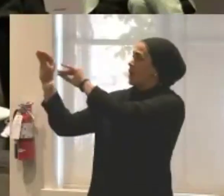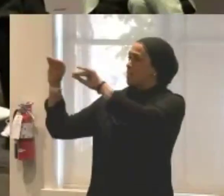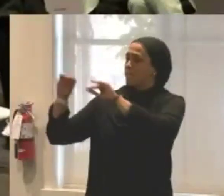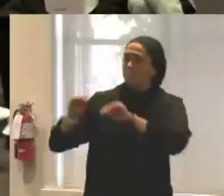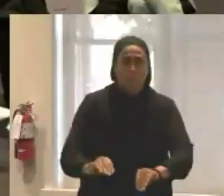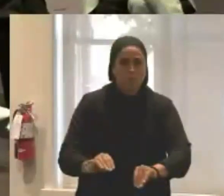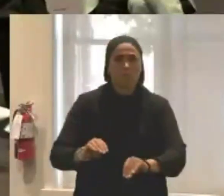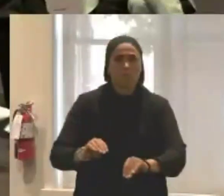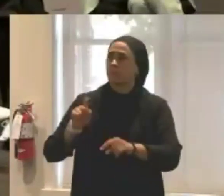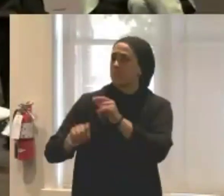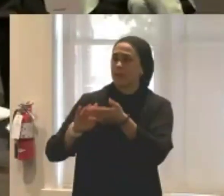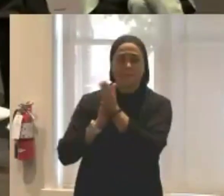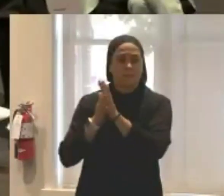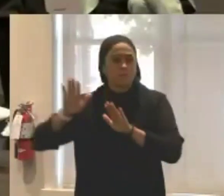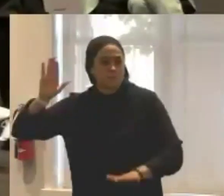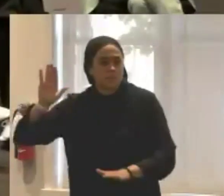in this country.